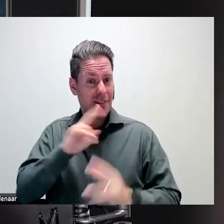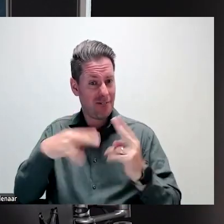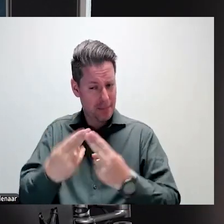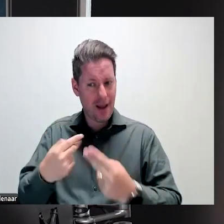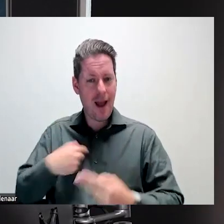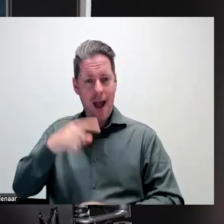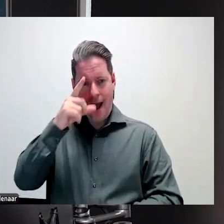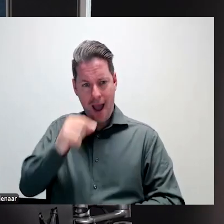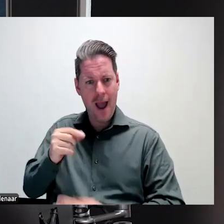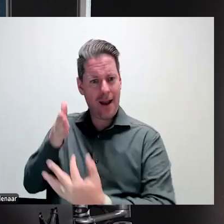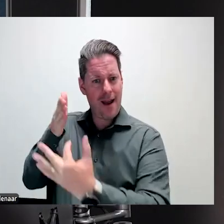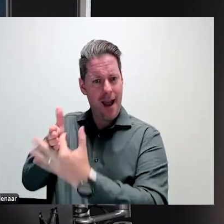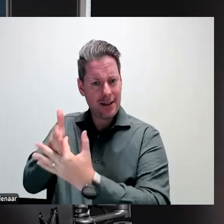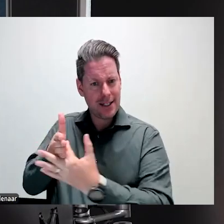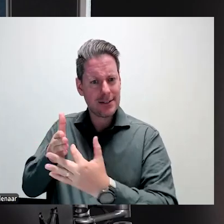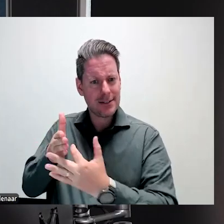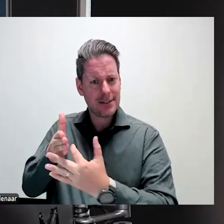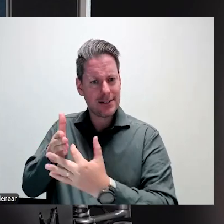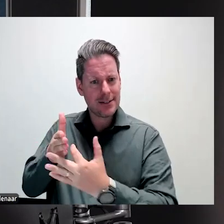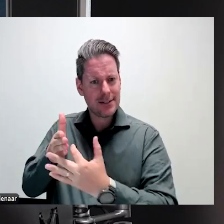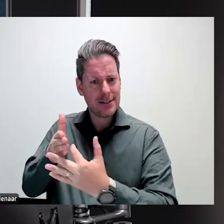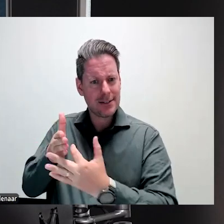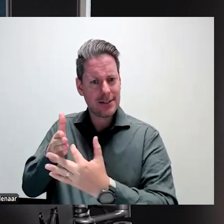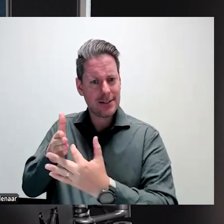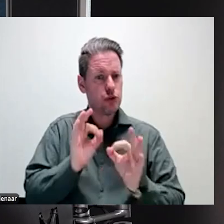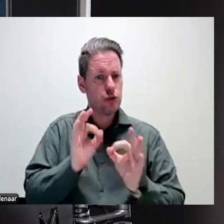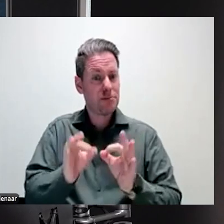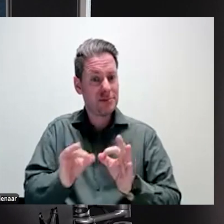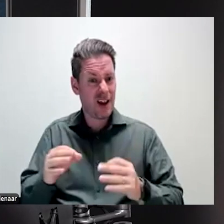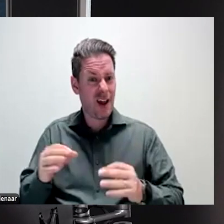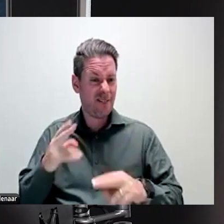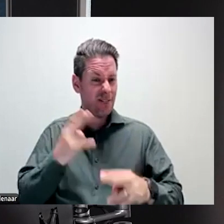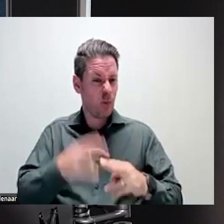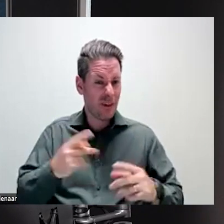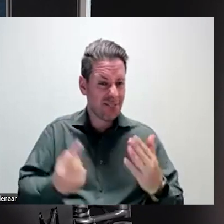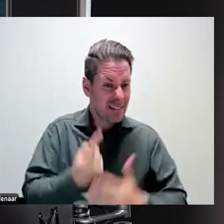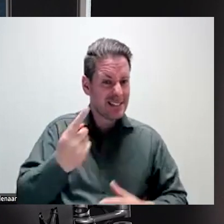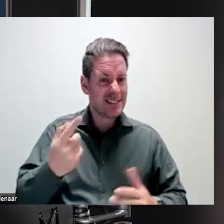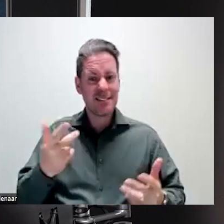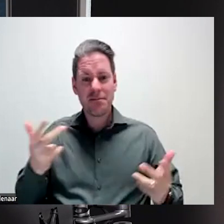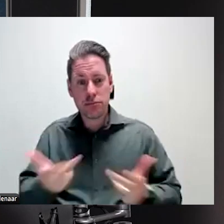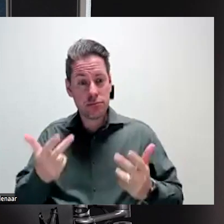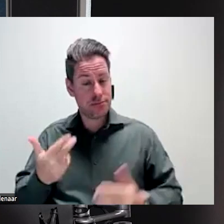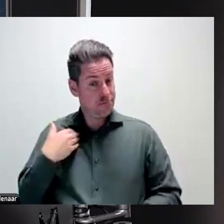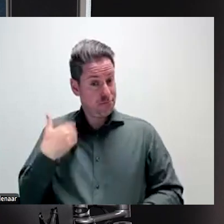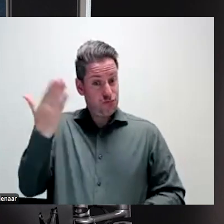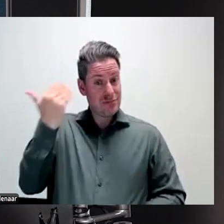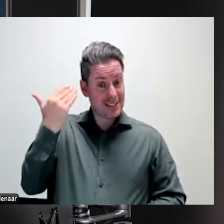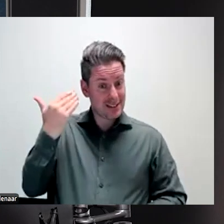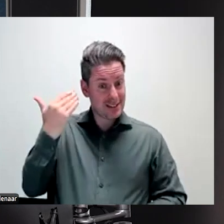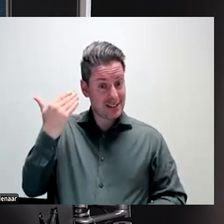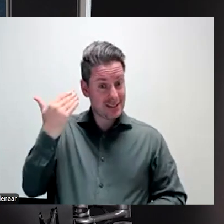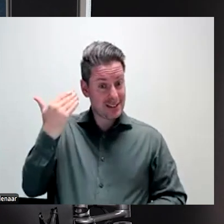access family events and family functions. Recently, we had a family meeting with my ageing parents to talk